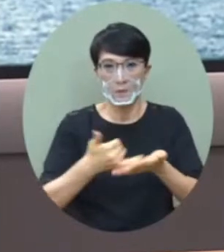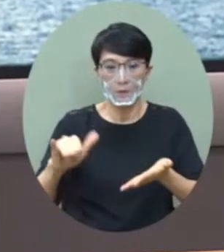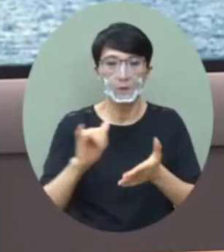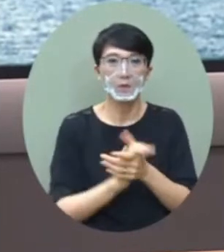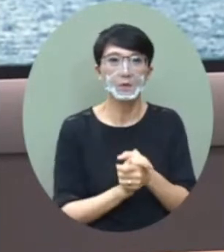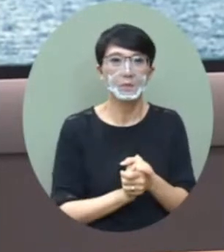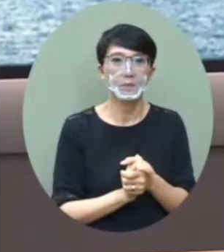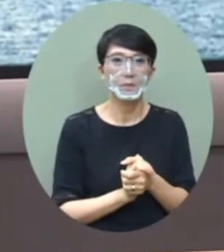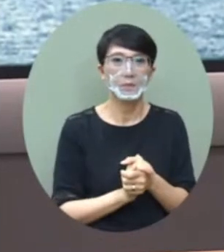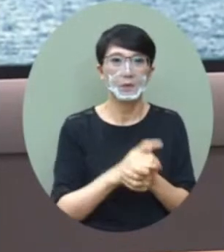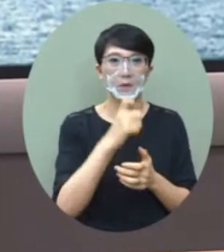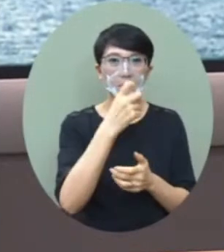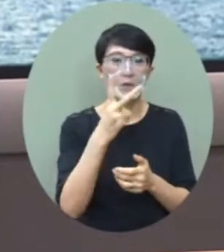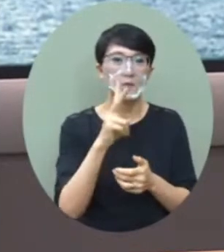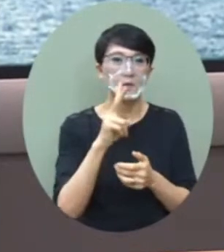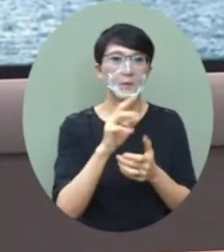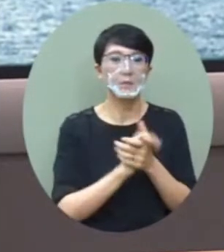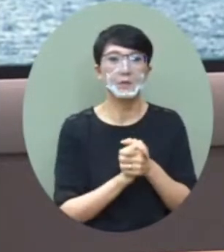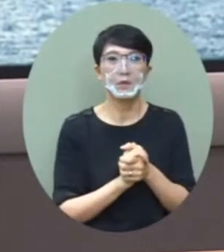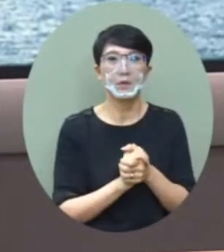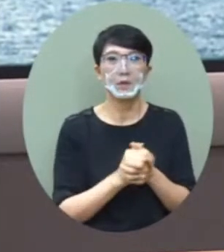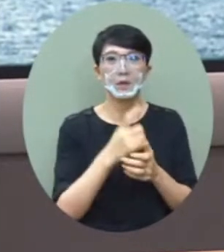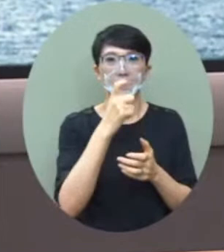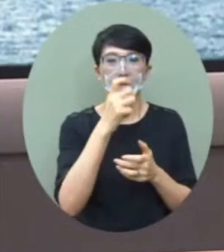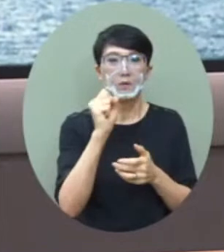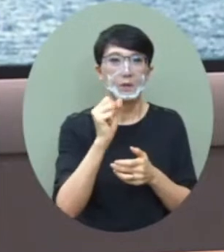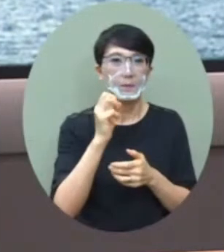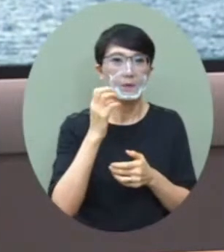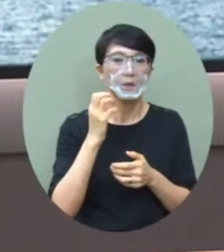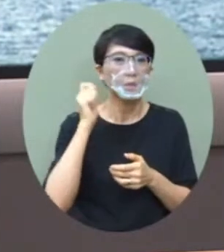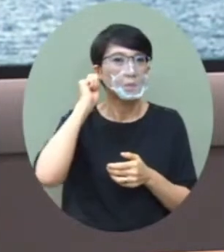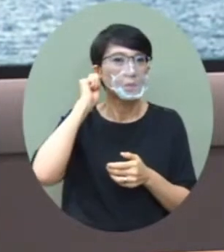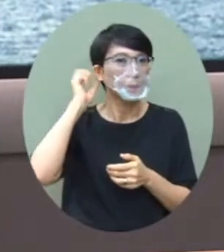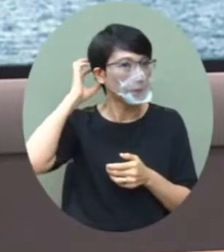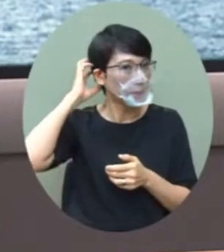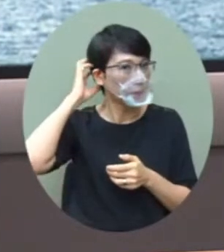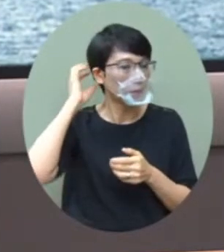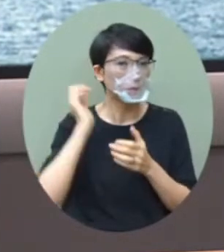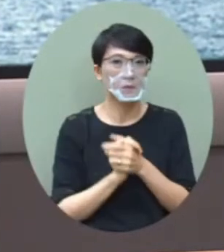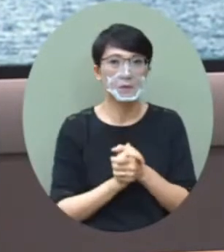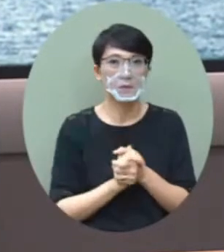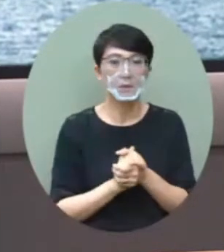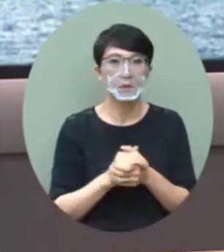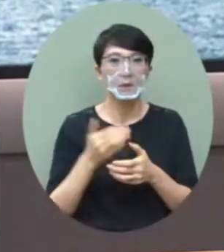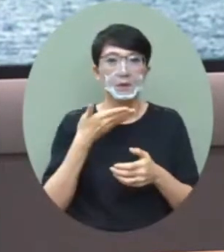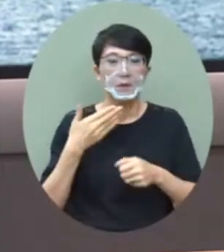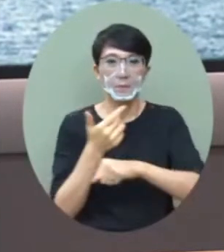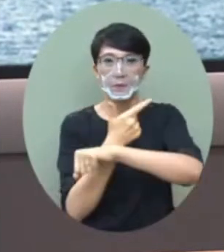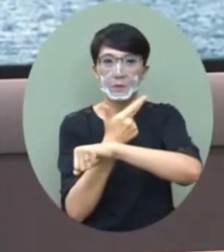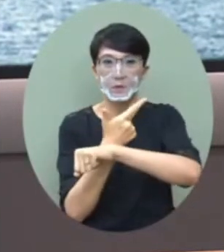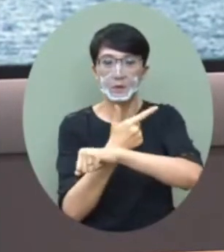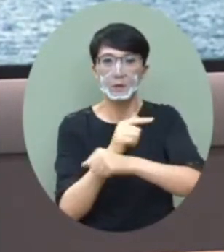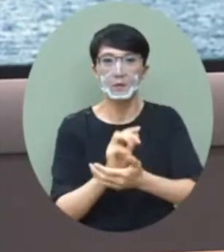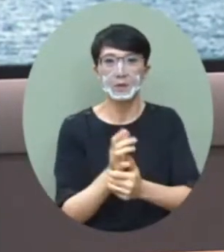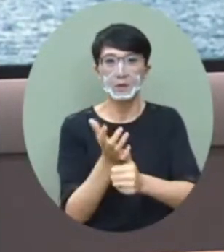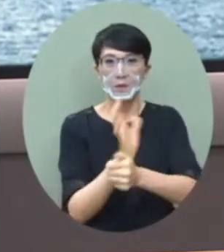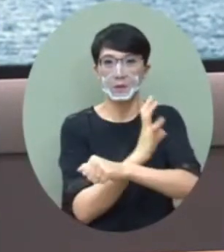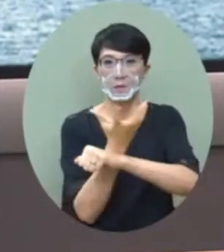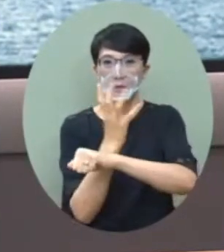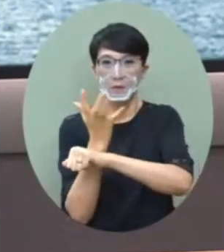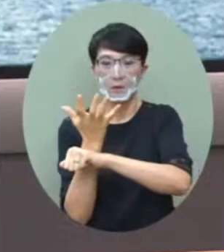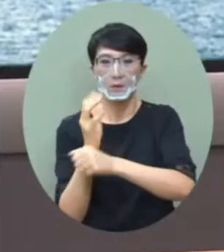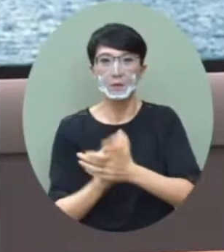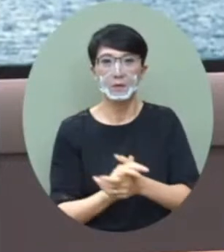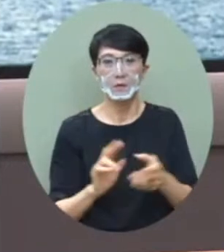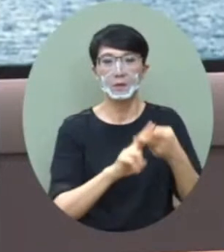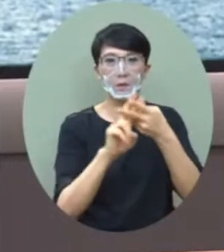they subsequently passed away. These 2 patients were 92 and 90-year-old females. At about